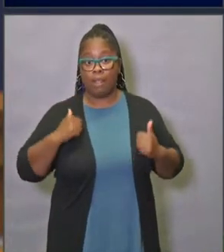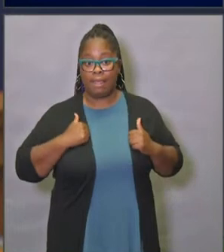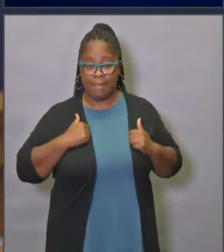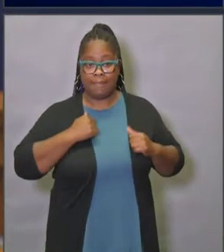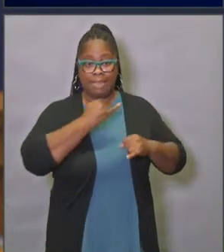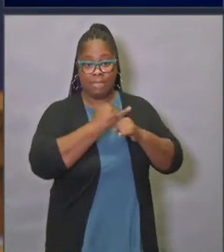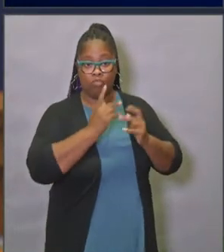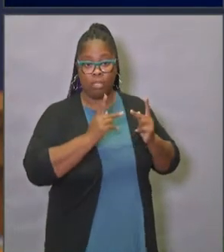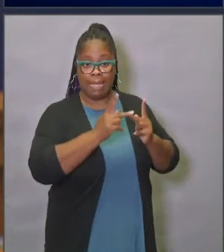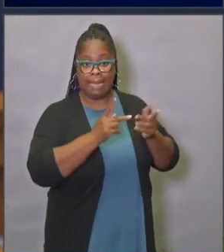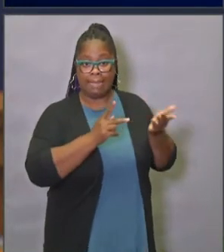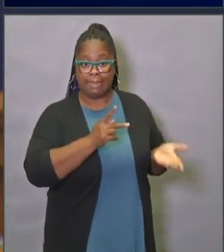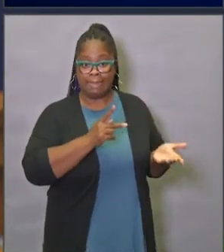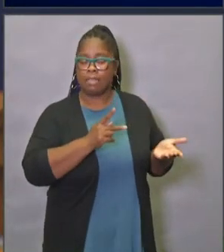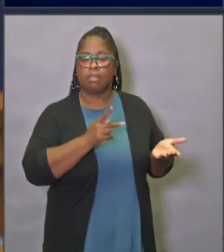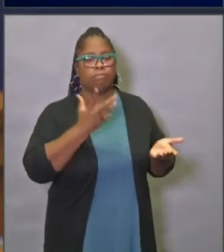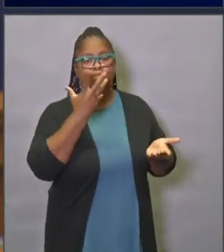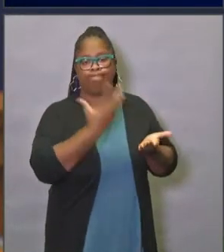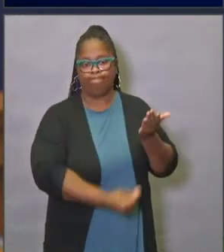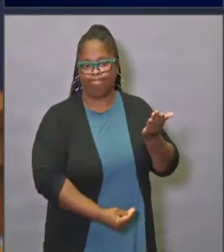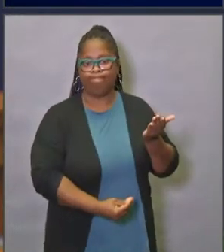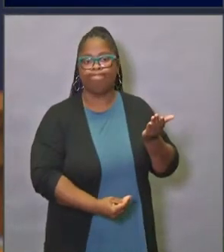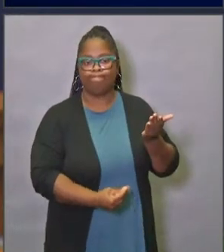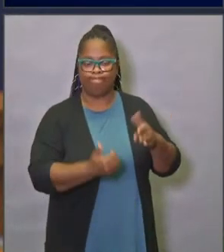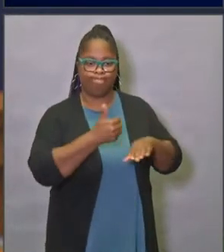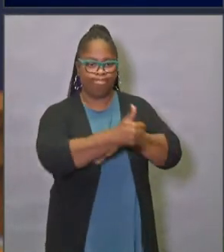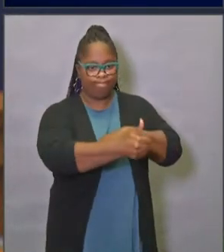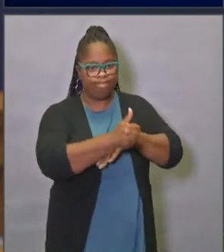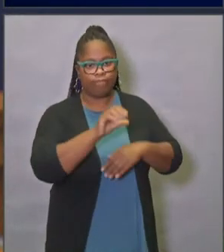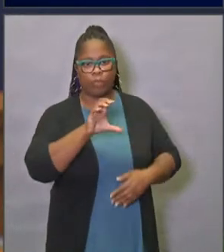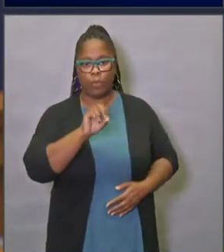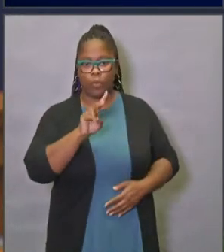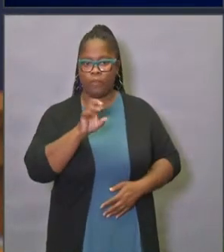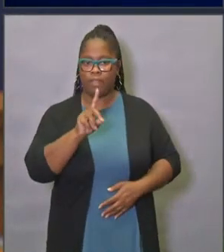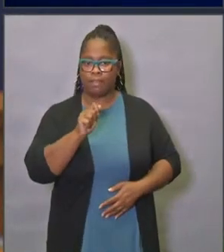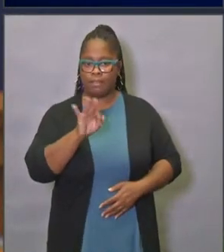in institutional settings have passed away from COVID-19.